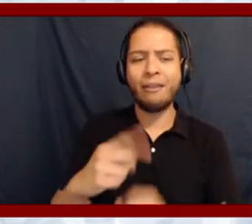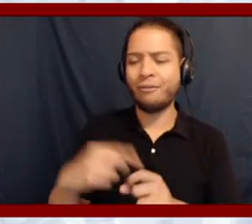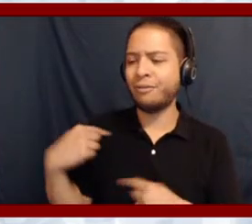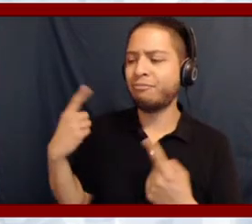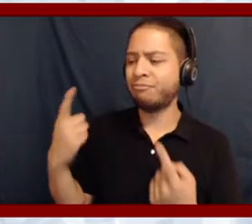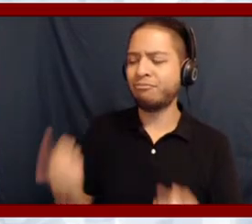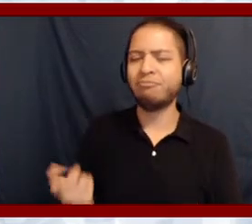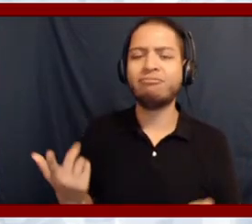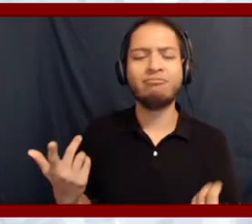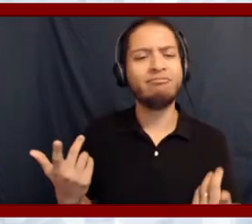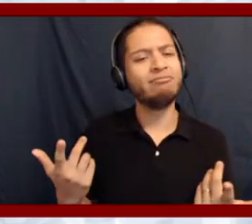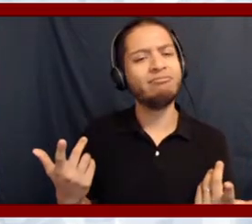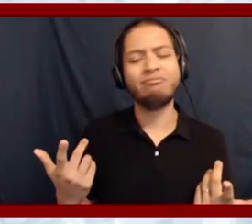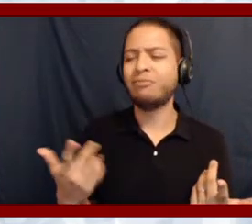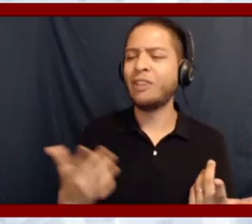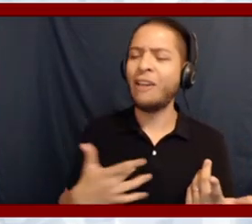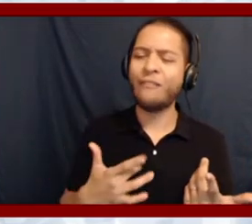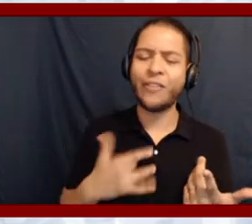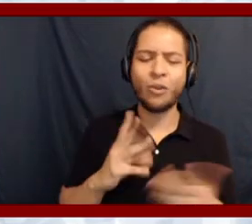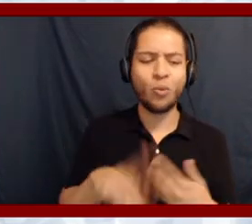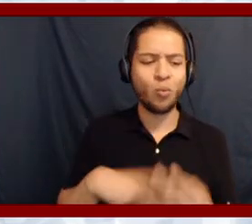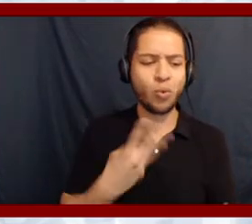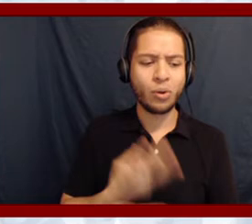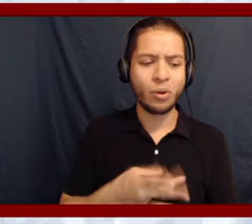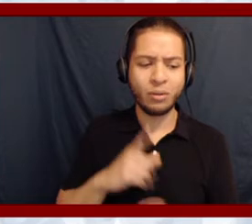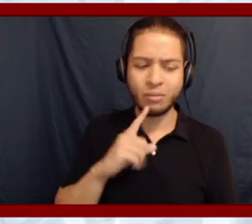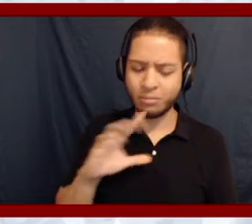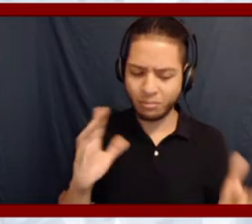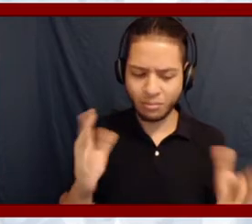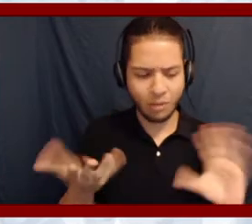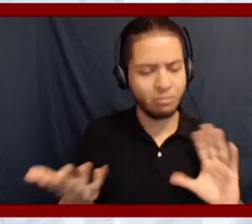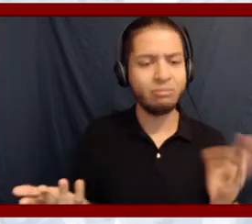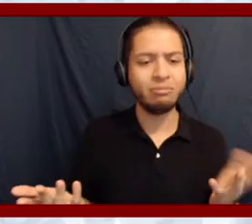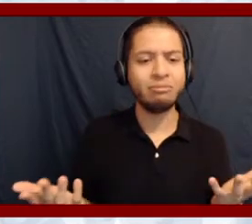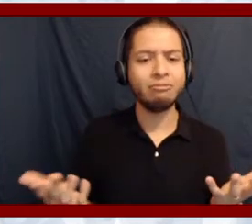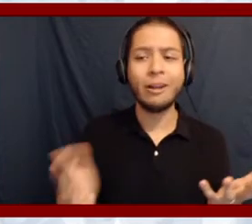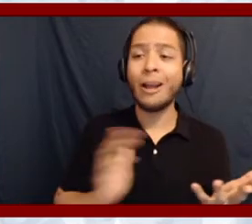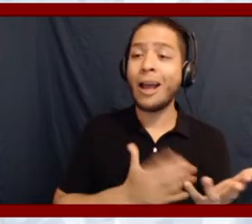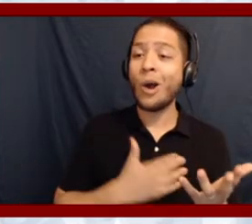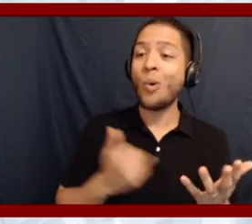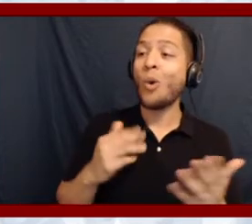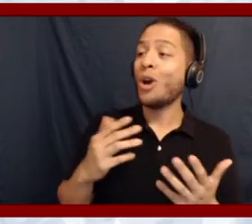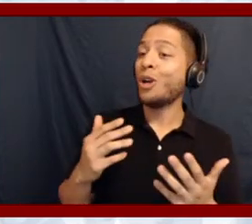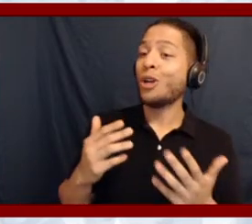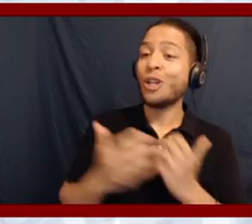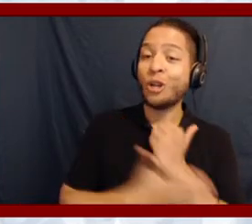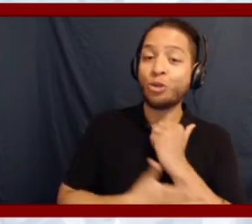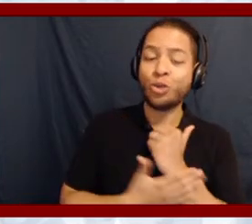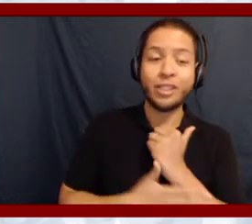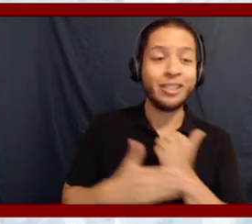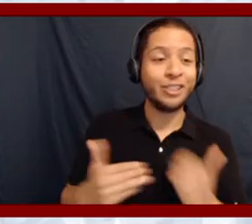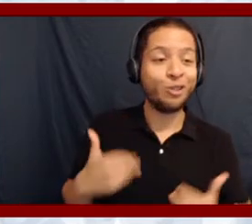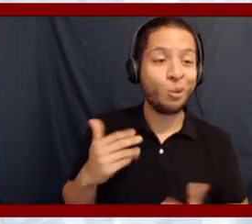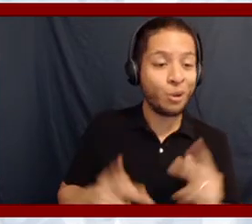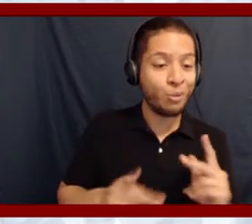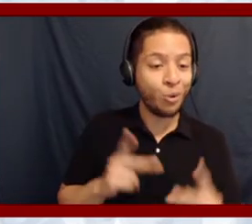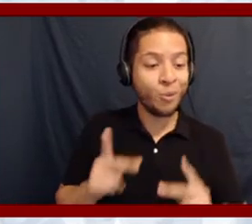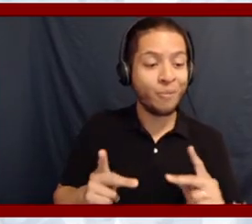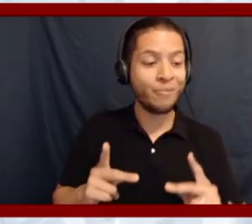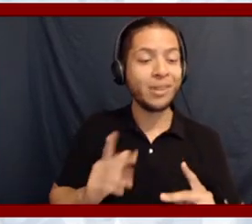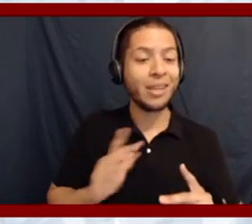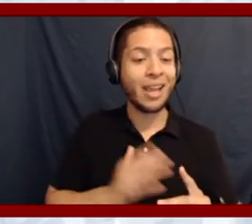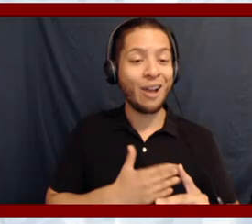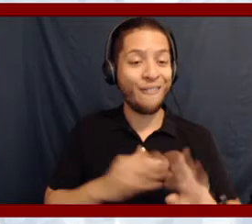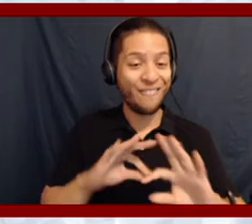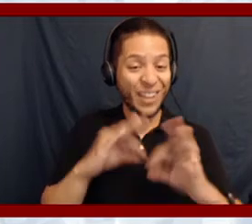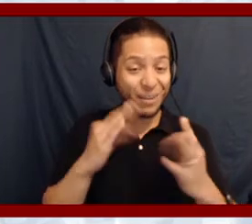lifetime. And for our nation's youth, our families, our educators institution, we're still trying to